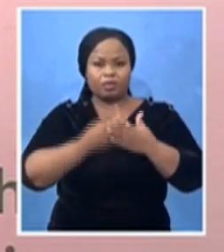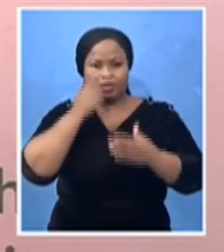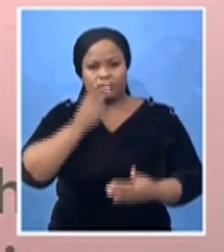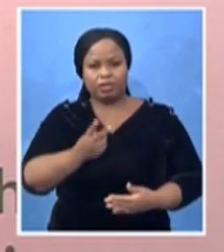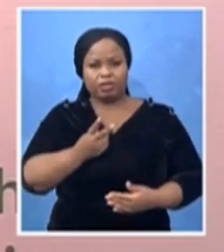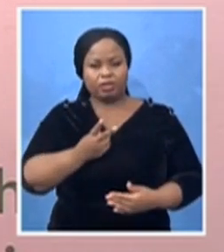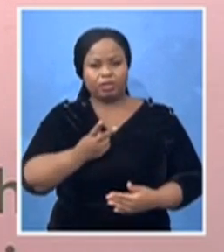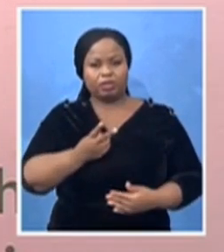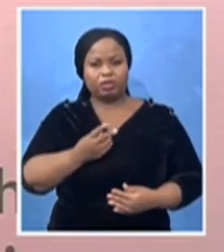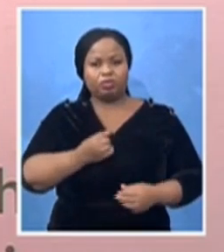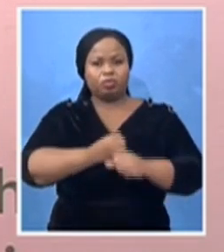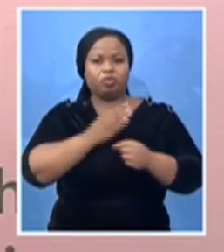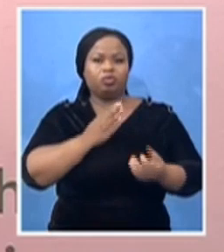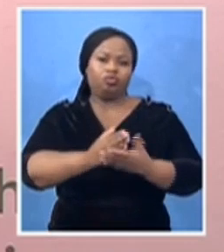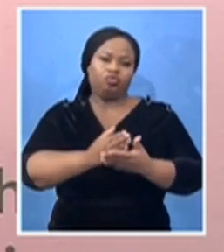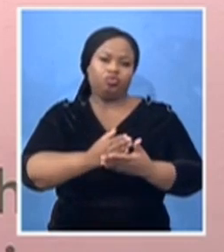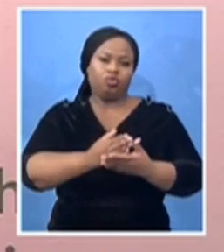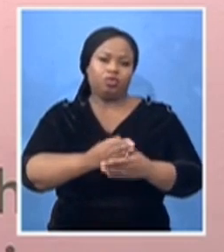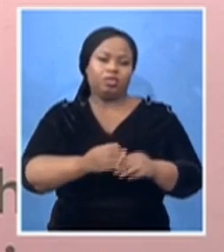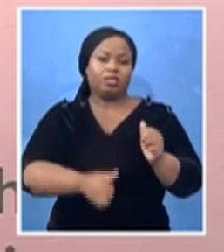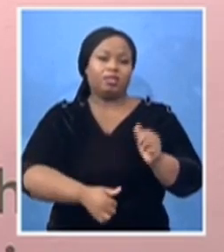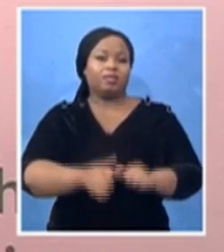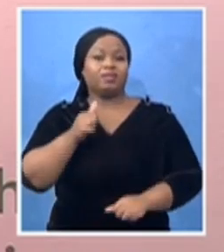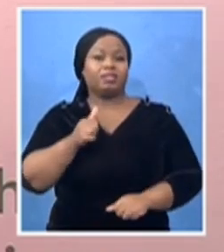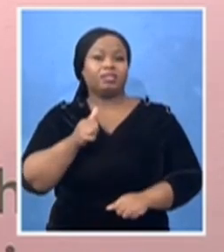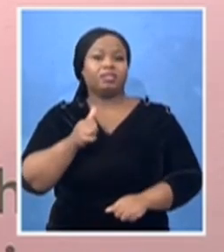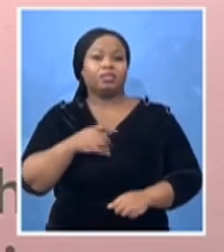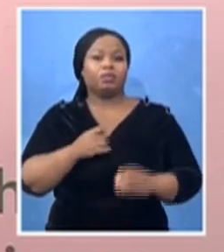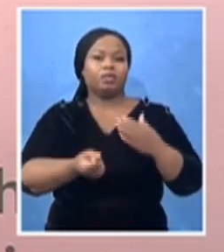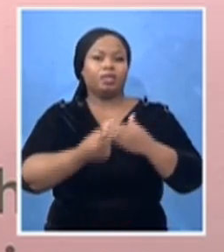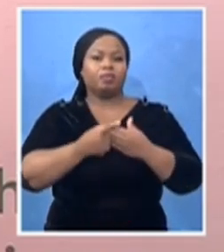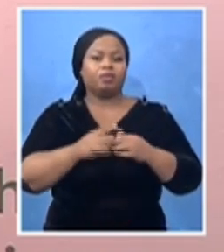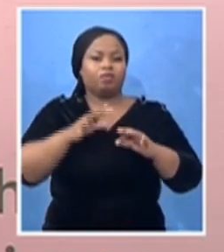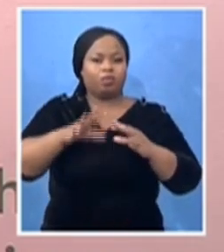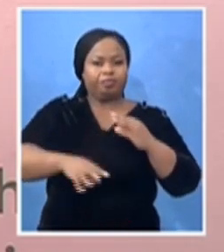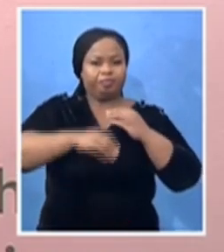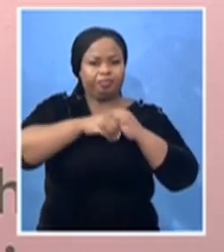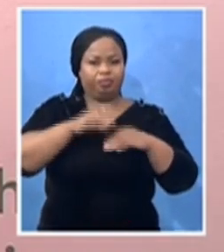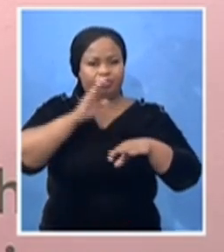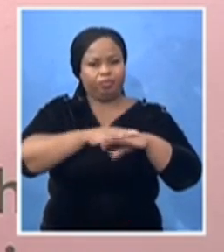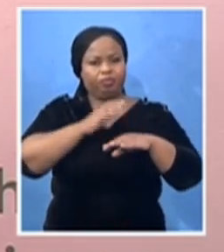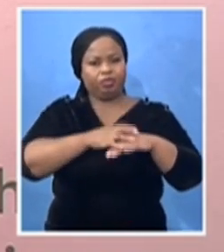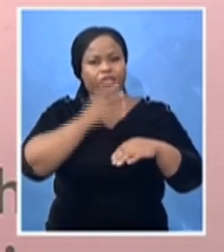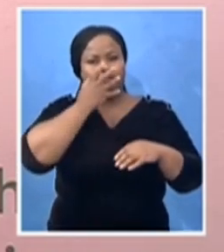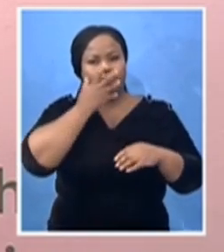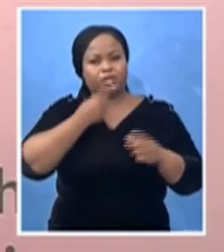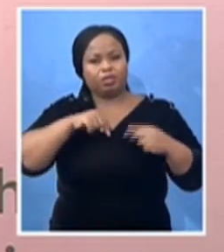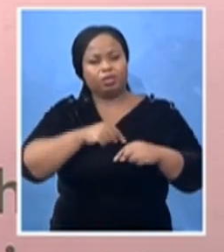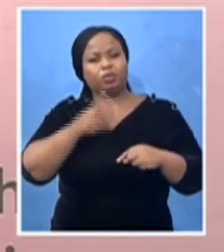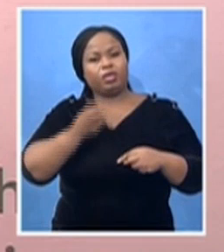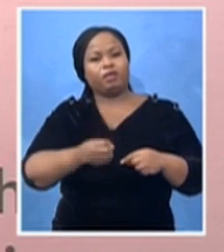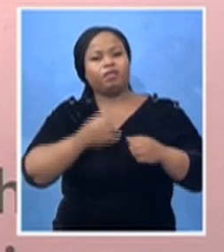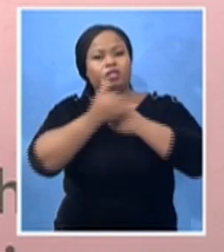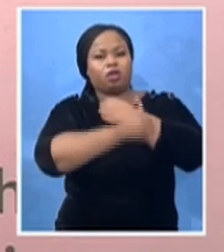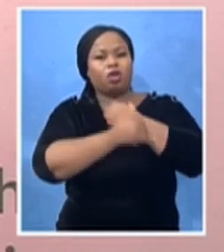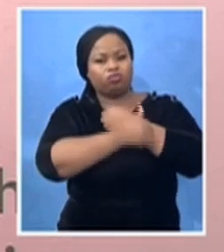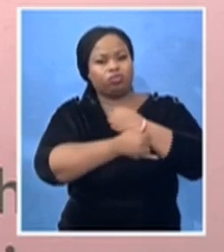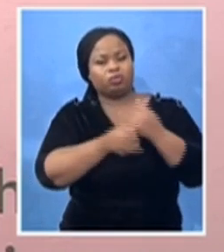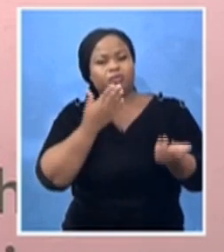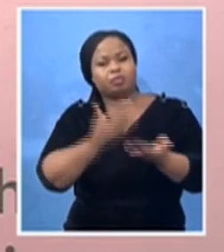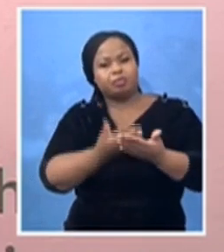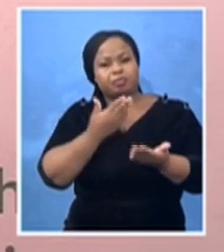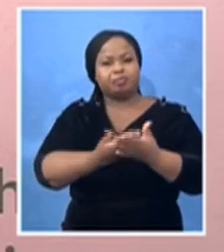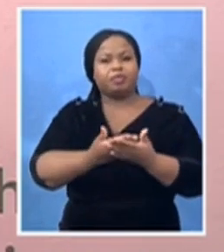cut in terms of additional oxygen that gets produced in the country and made available will actually be available to deal with